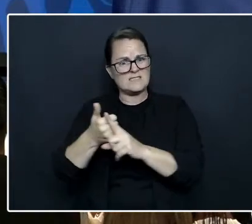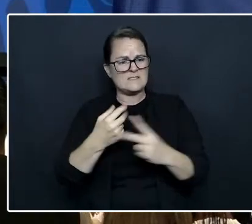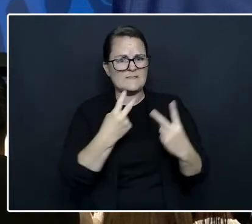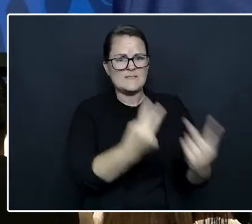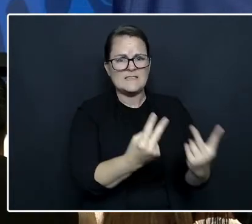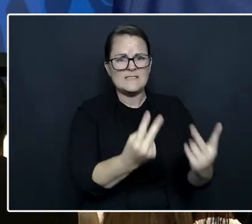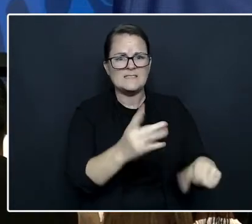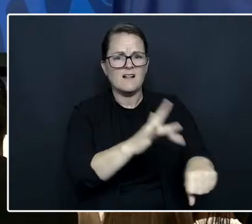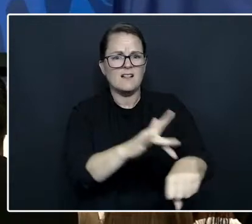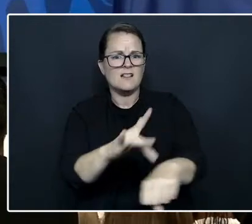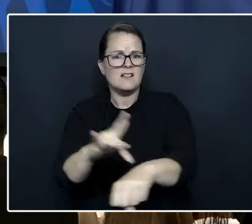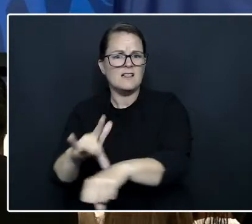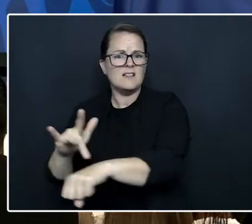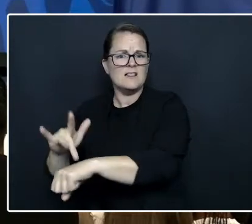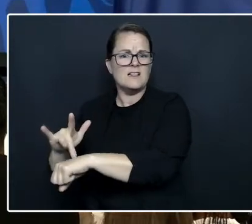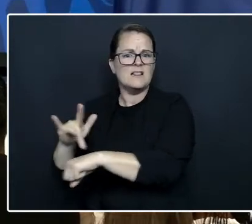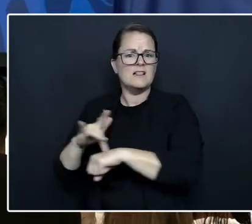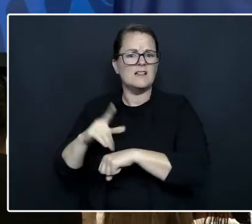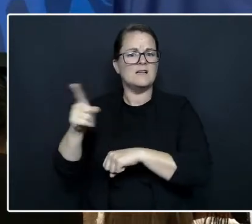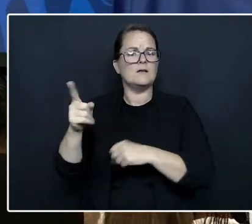imagine?